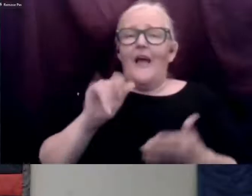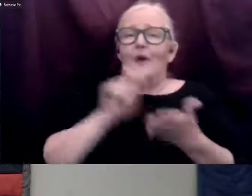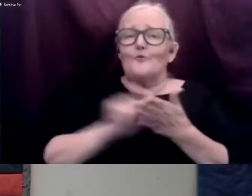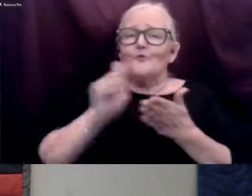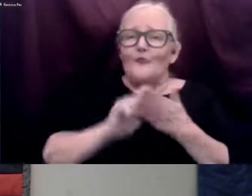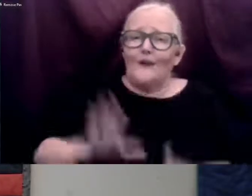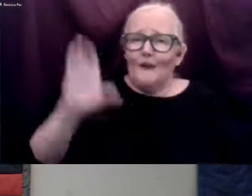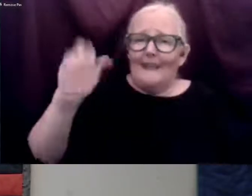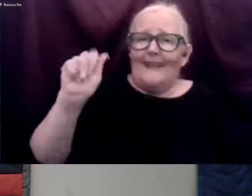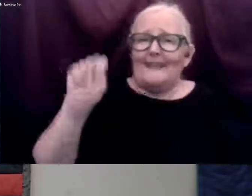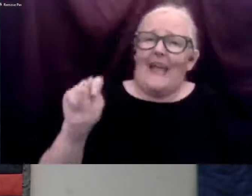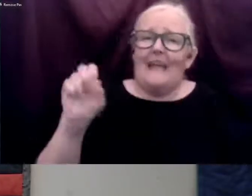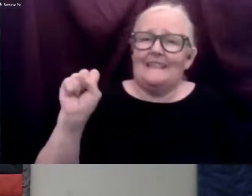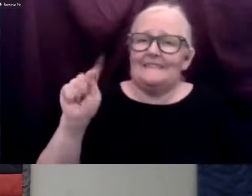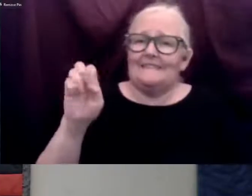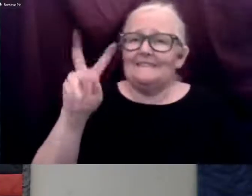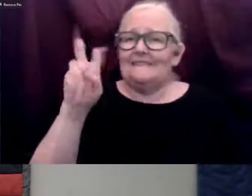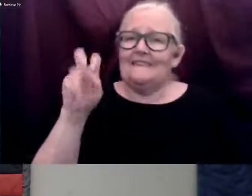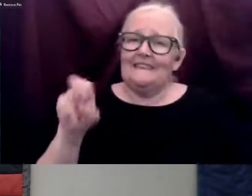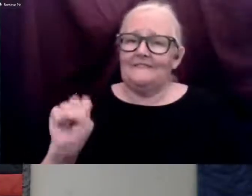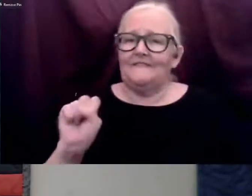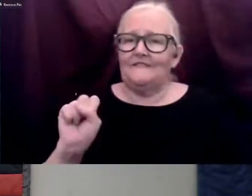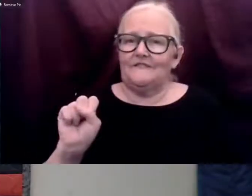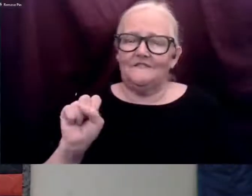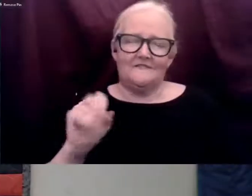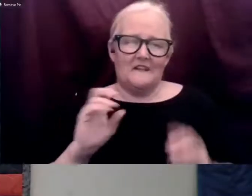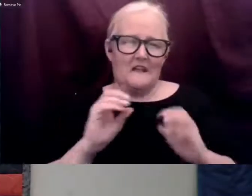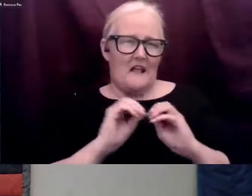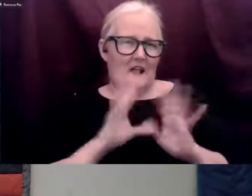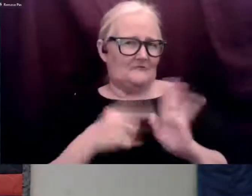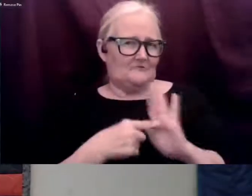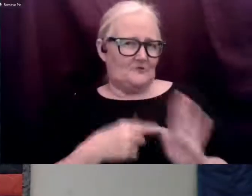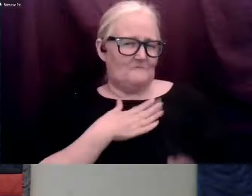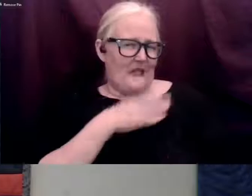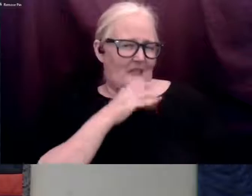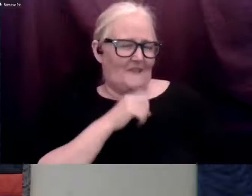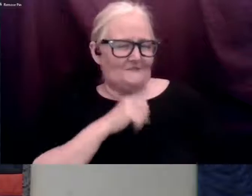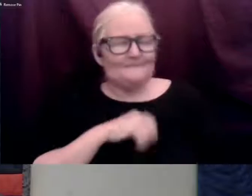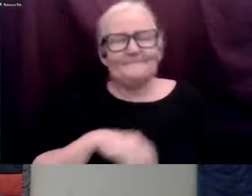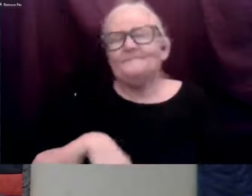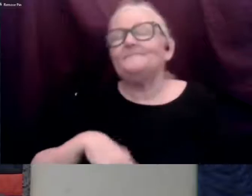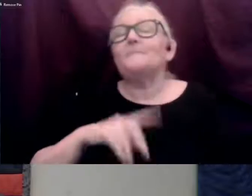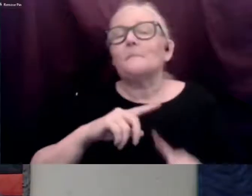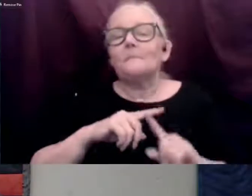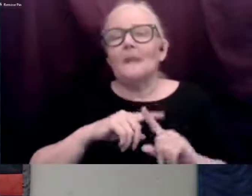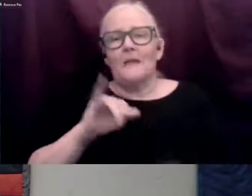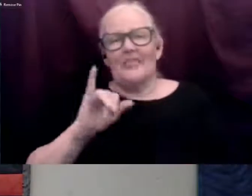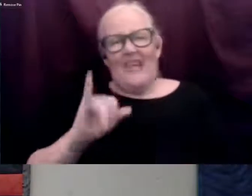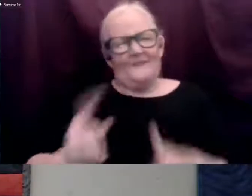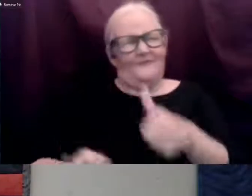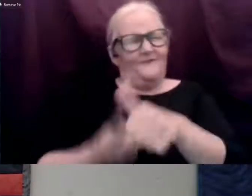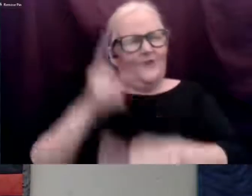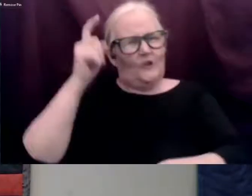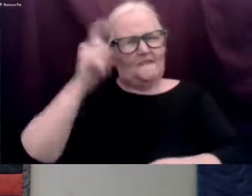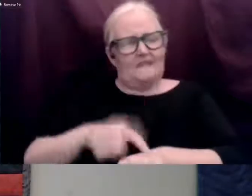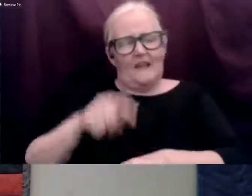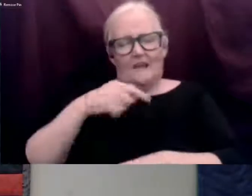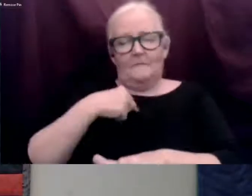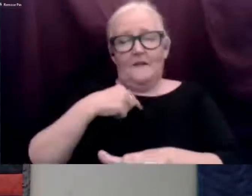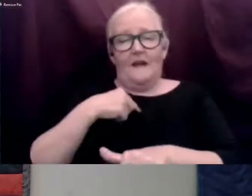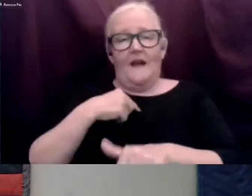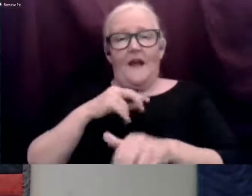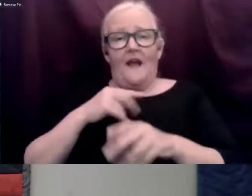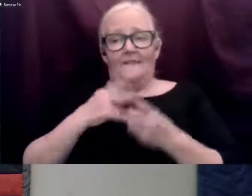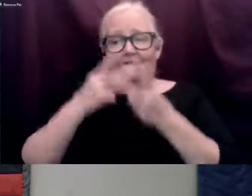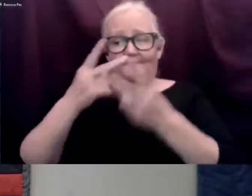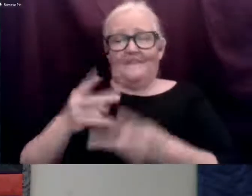I'm dating myself. What I felt that very first time I visited my home church was a sense of welcome,